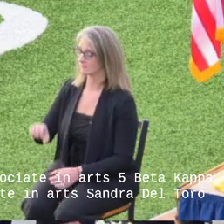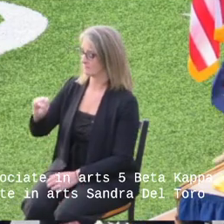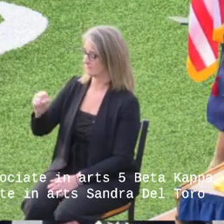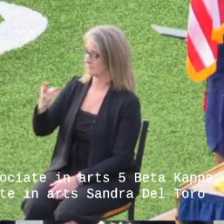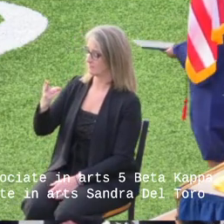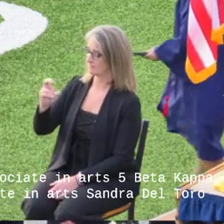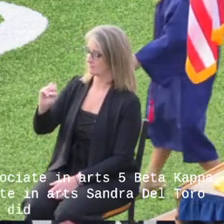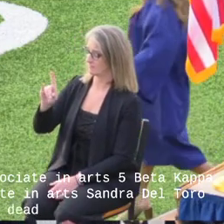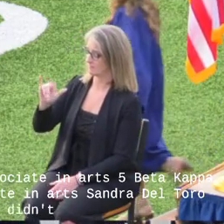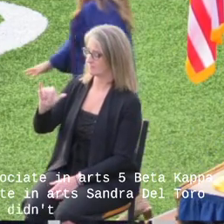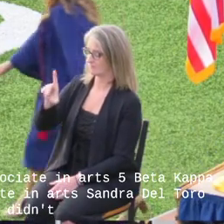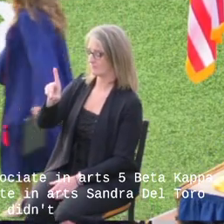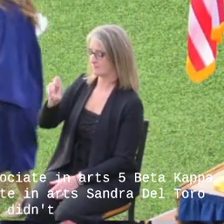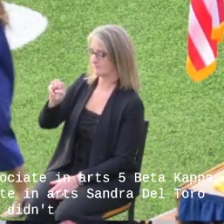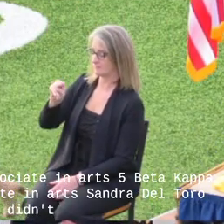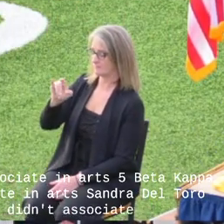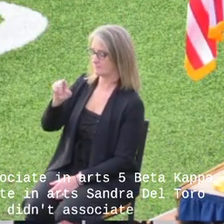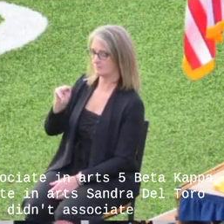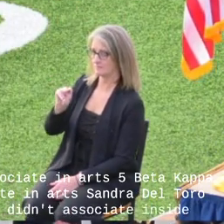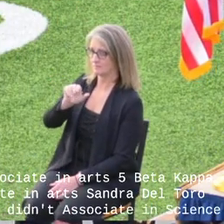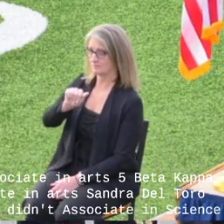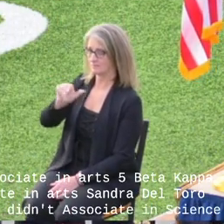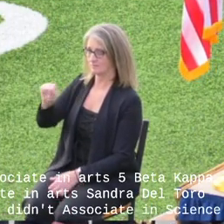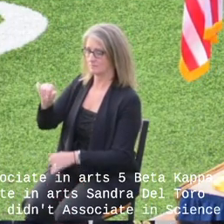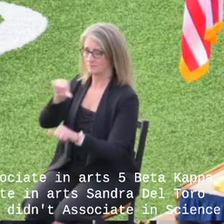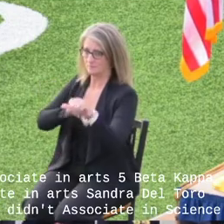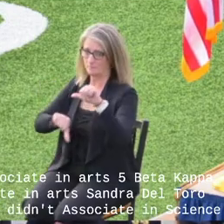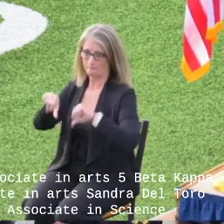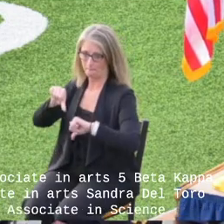Shelby Denton, Associate in Science.